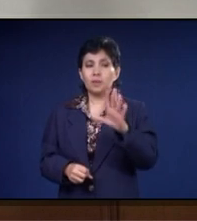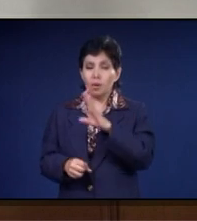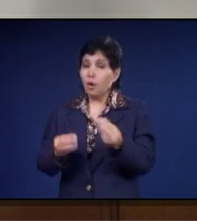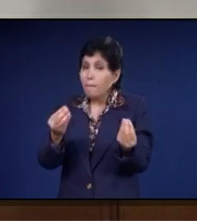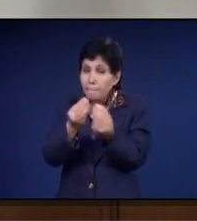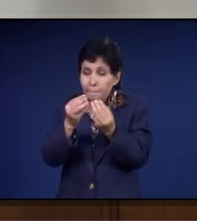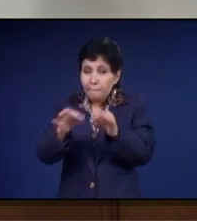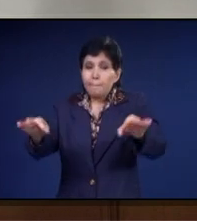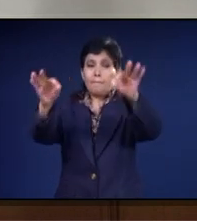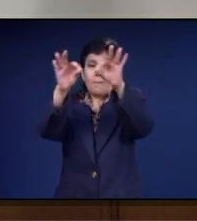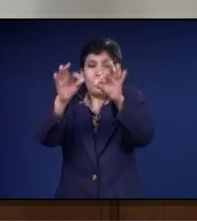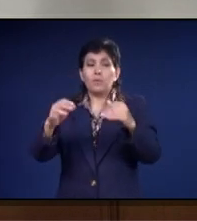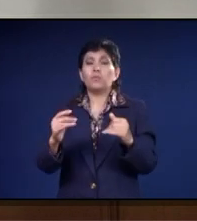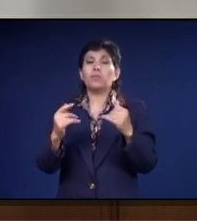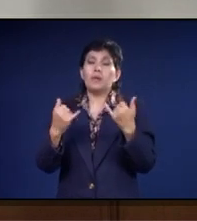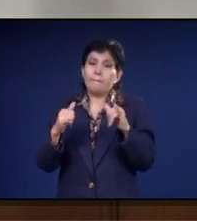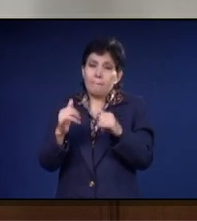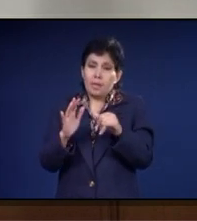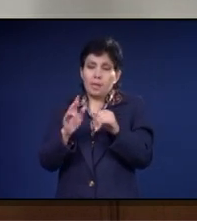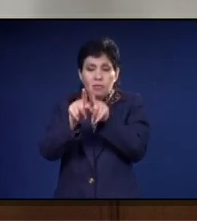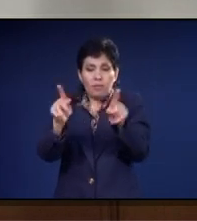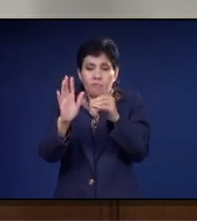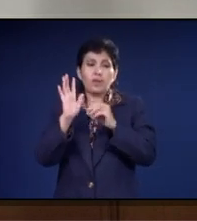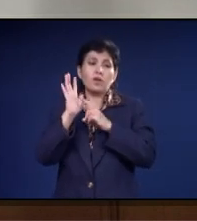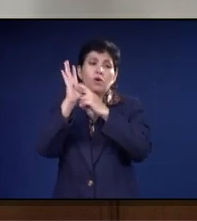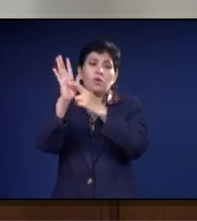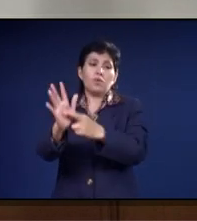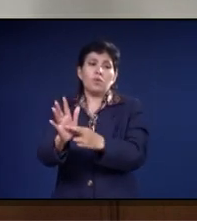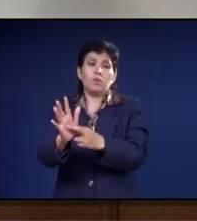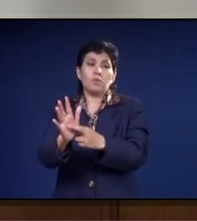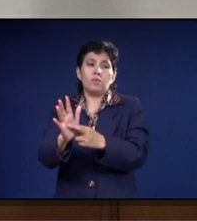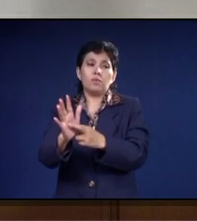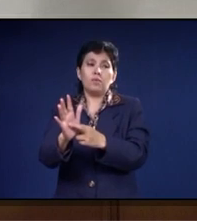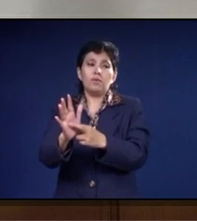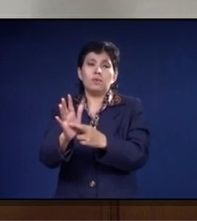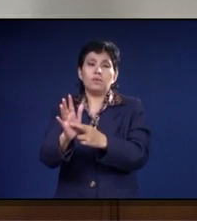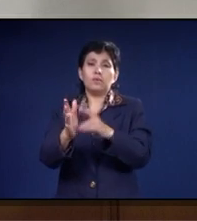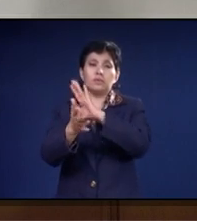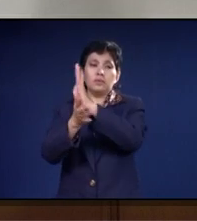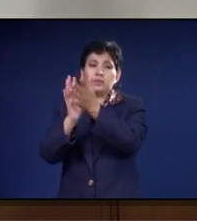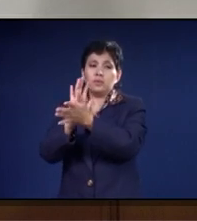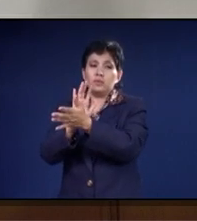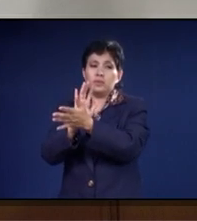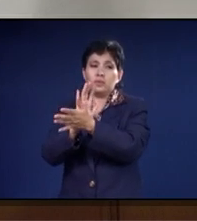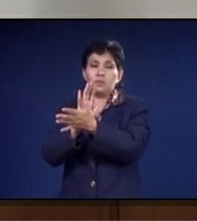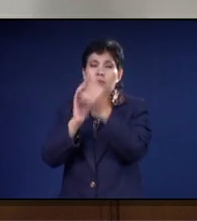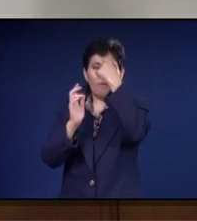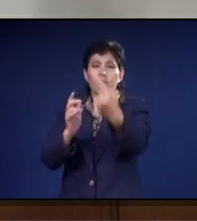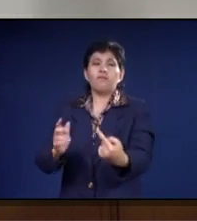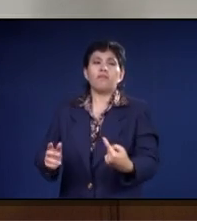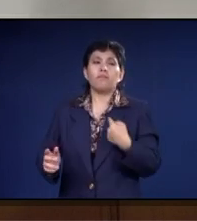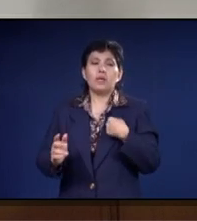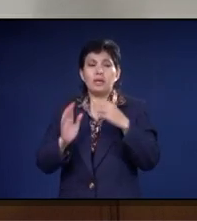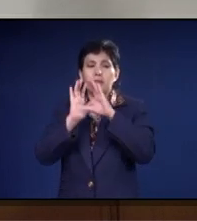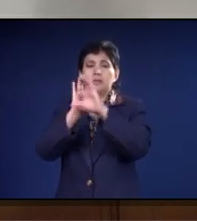And most importantly, we play different roles in life. I'm sure you play more than 5 roles in your life. Switch according to it. For me,